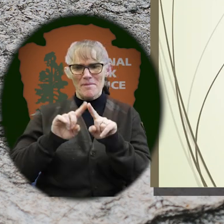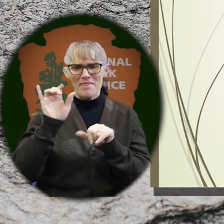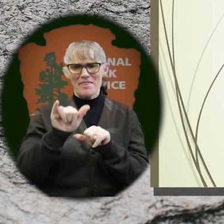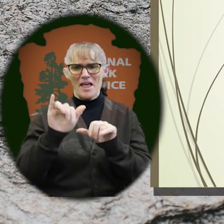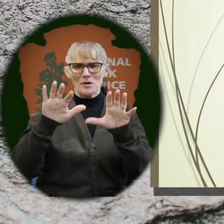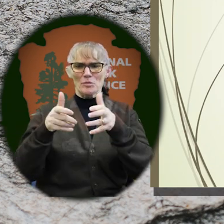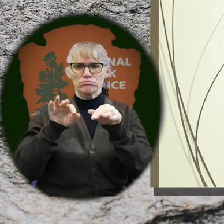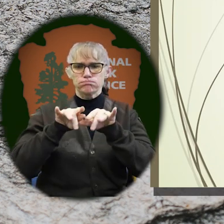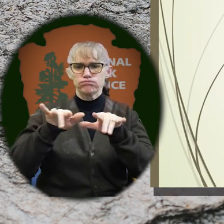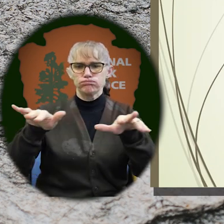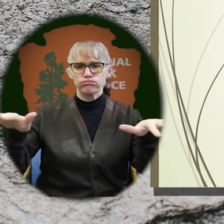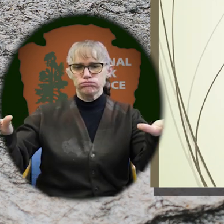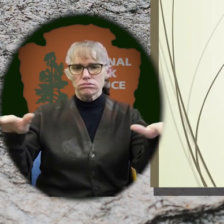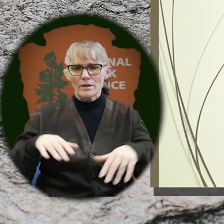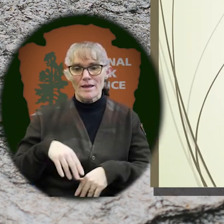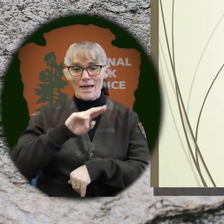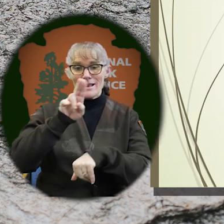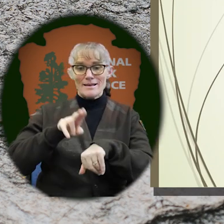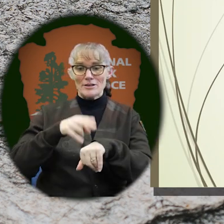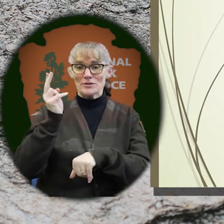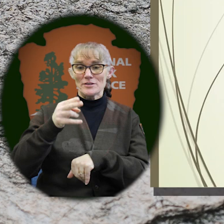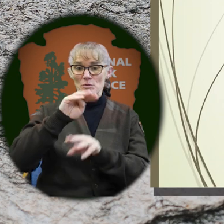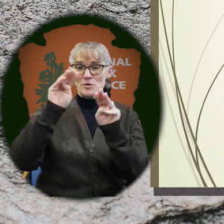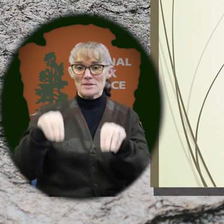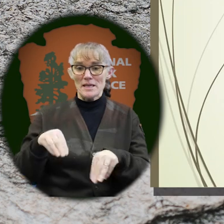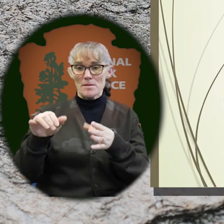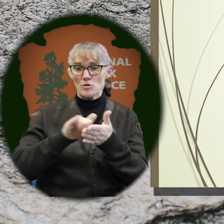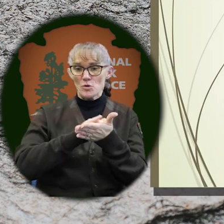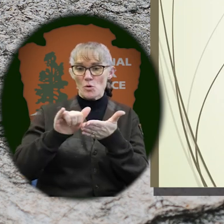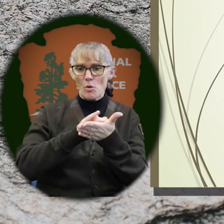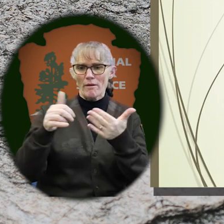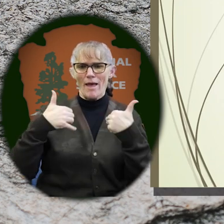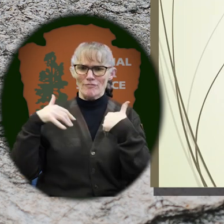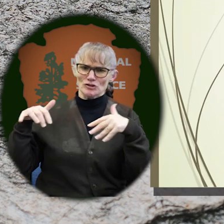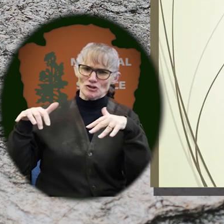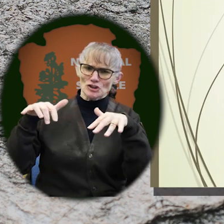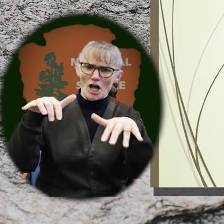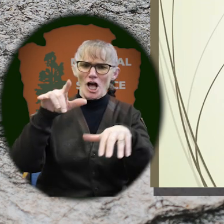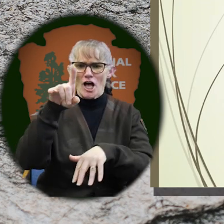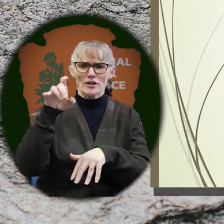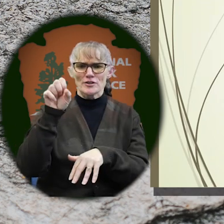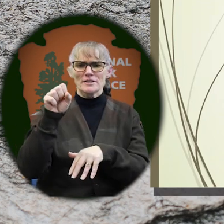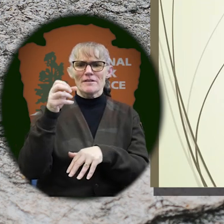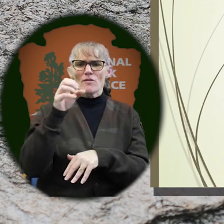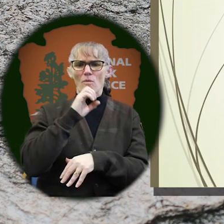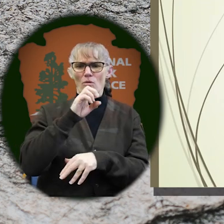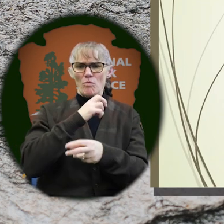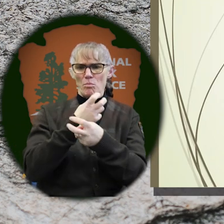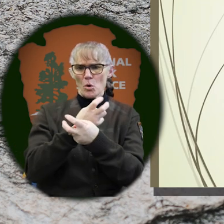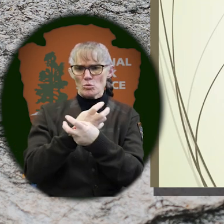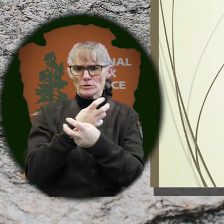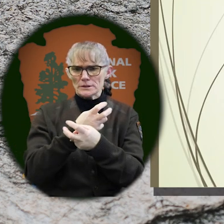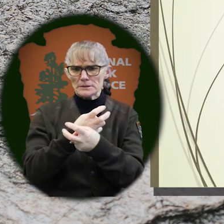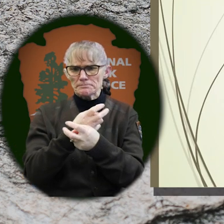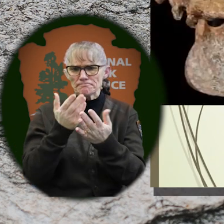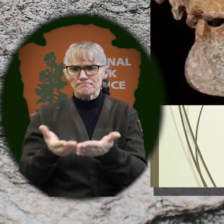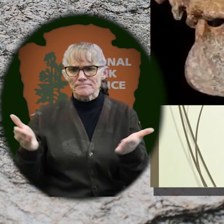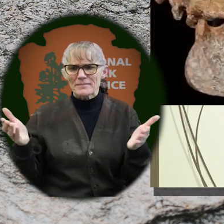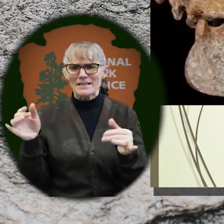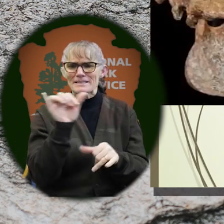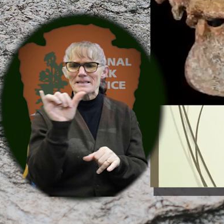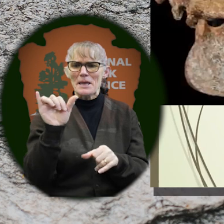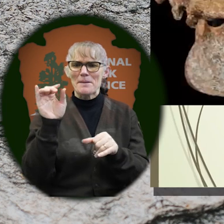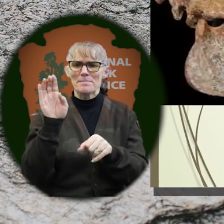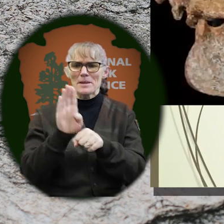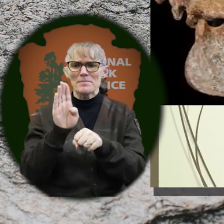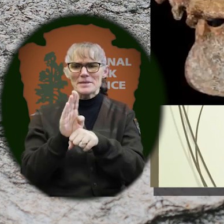of specimens in the Natural History Museum in New York, as well as the commercial market. And here is a skeleton picture here, as